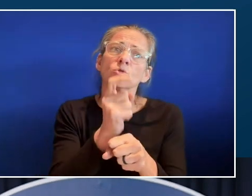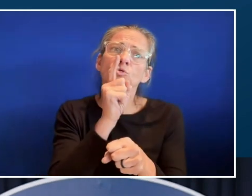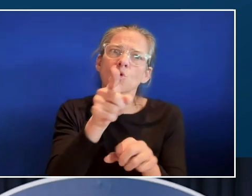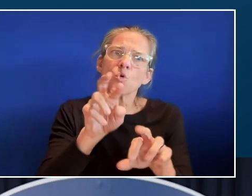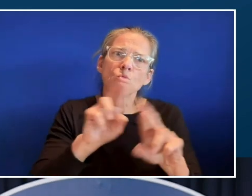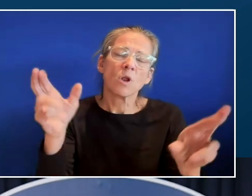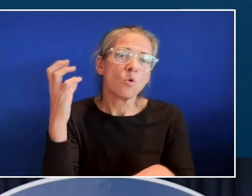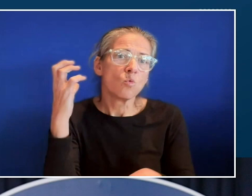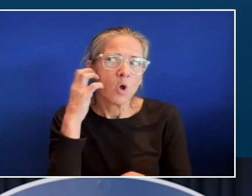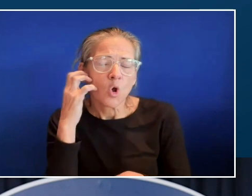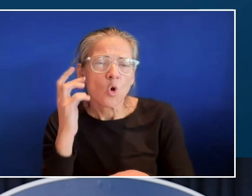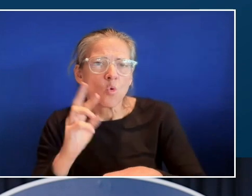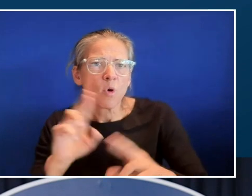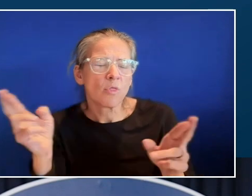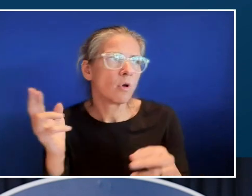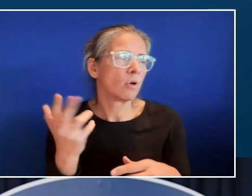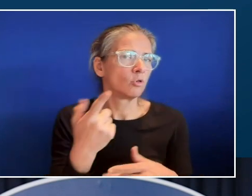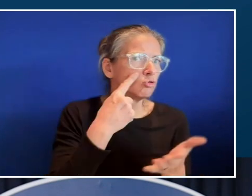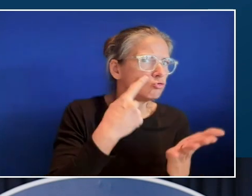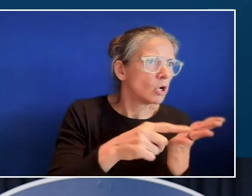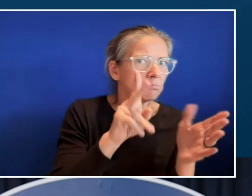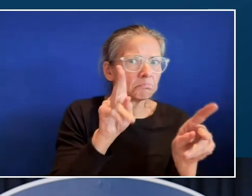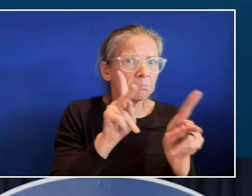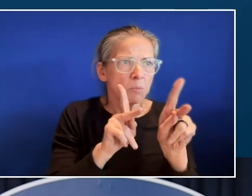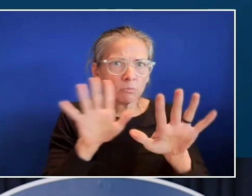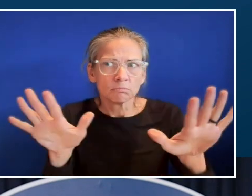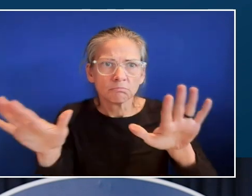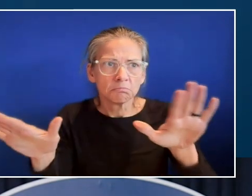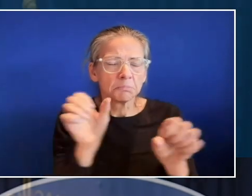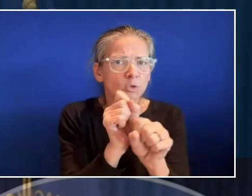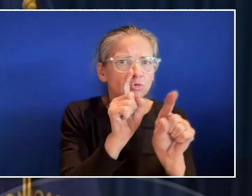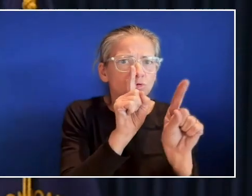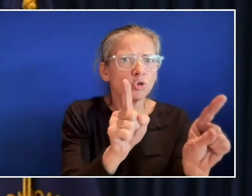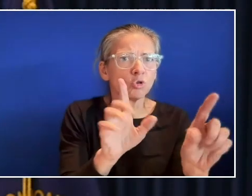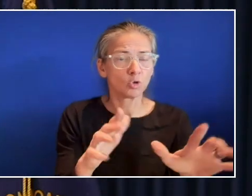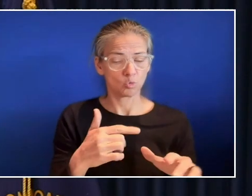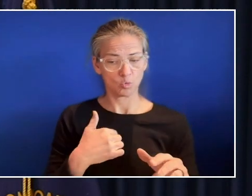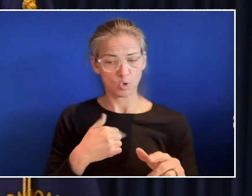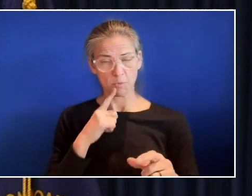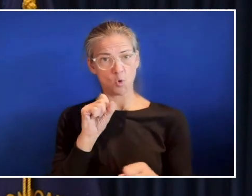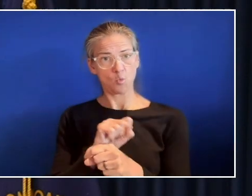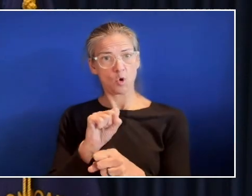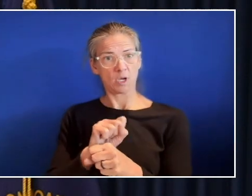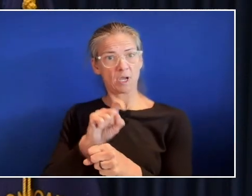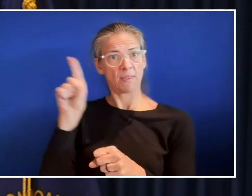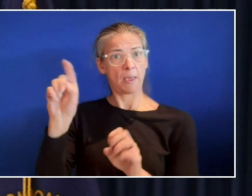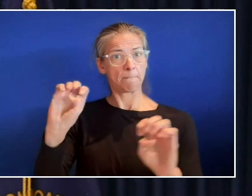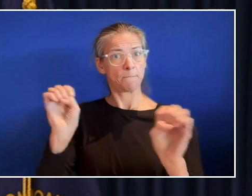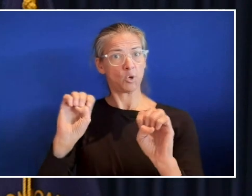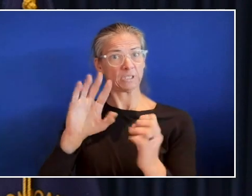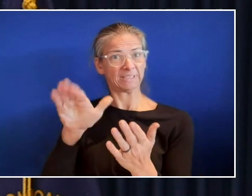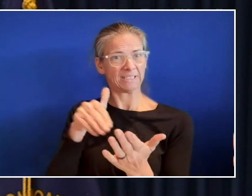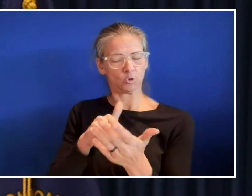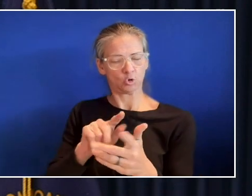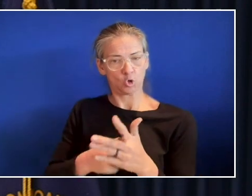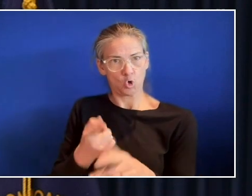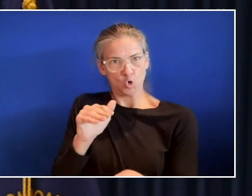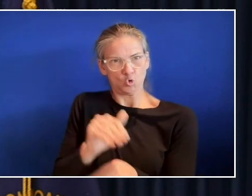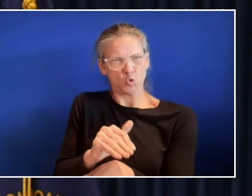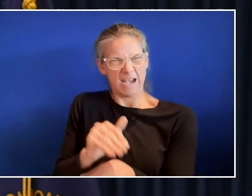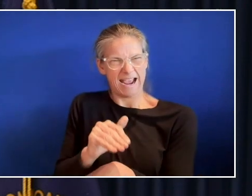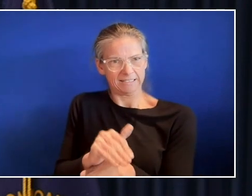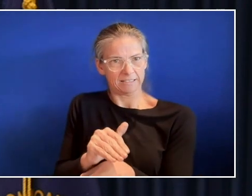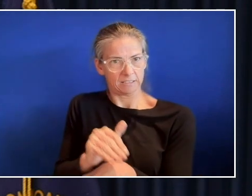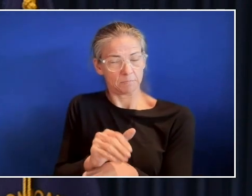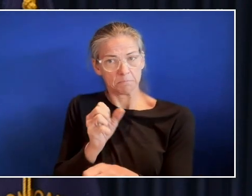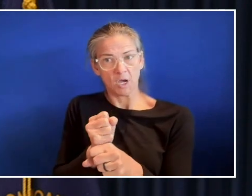is make sure you have your weather radio. Make sure you're checking in with people. We're going to be working in the Emergency Operations Center starting tonight